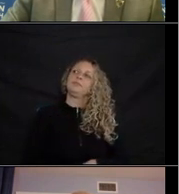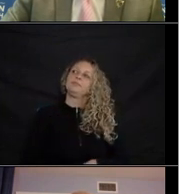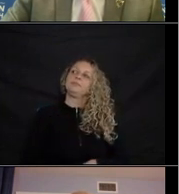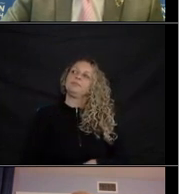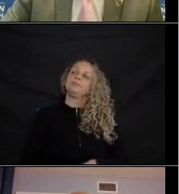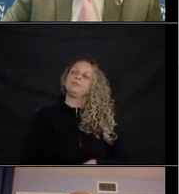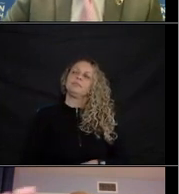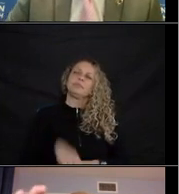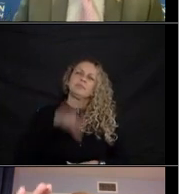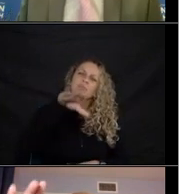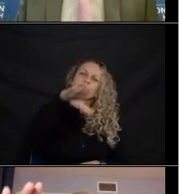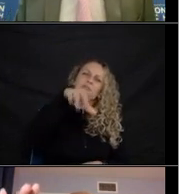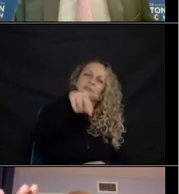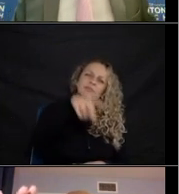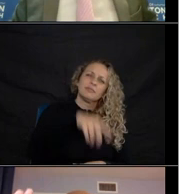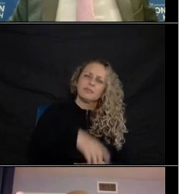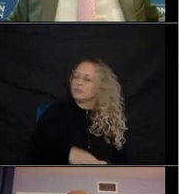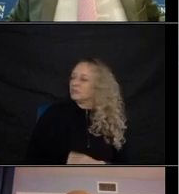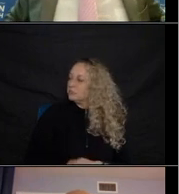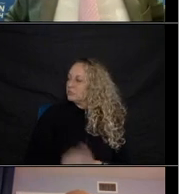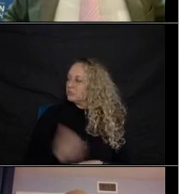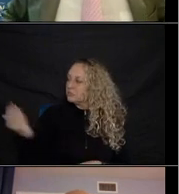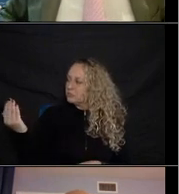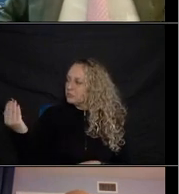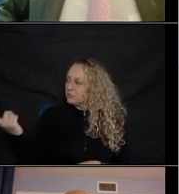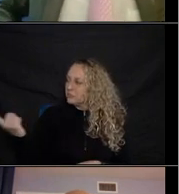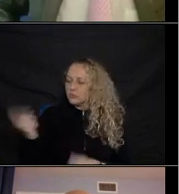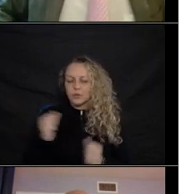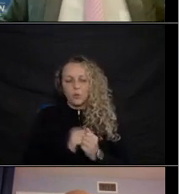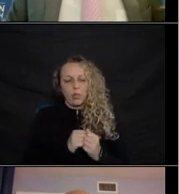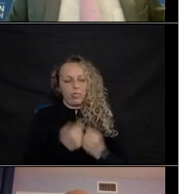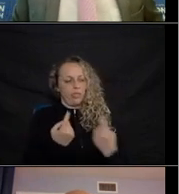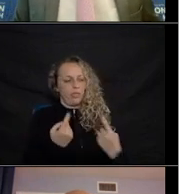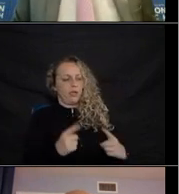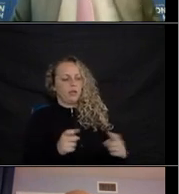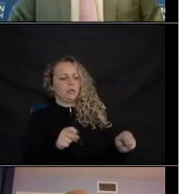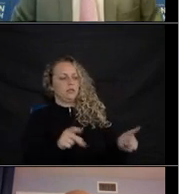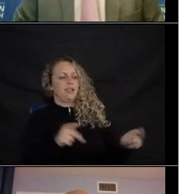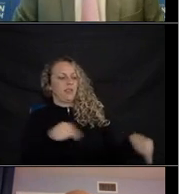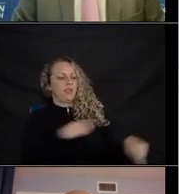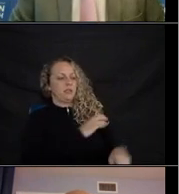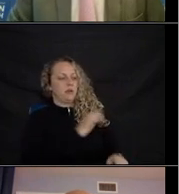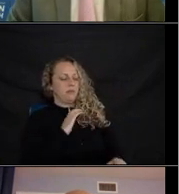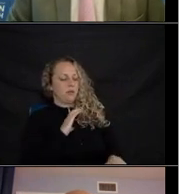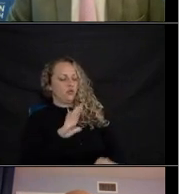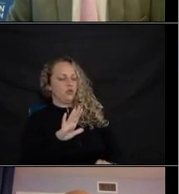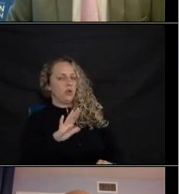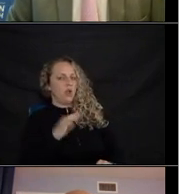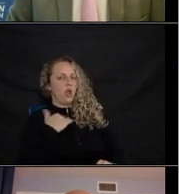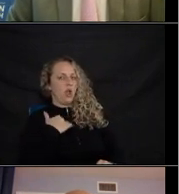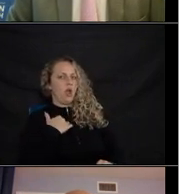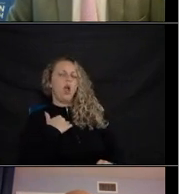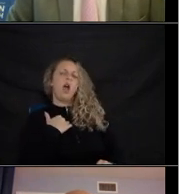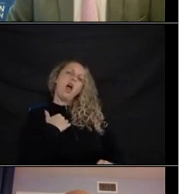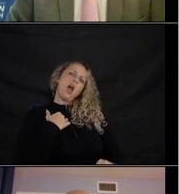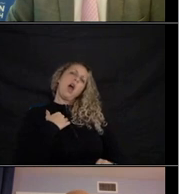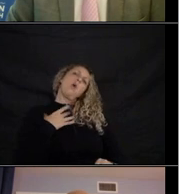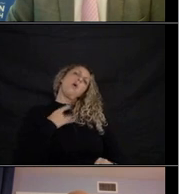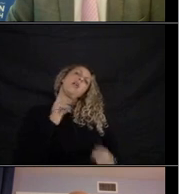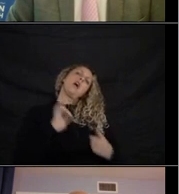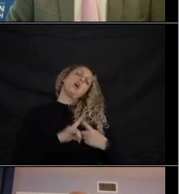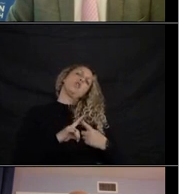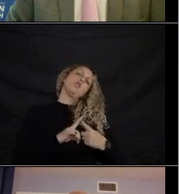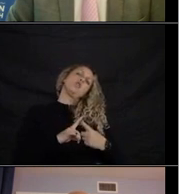Thank you. Yes. With the consent of this commission, I would like